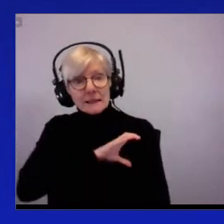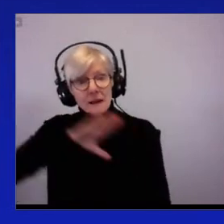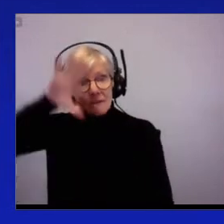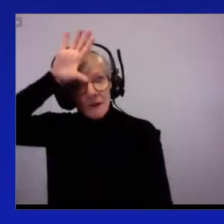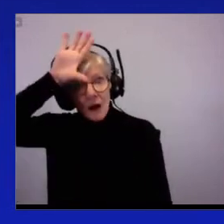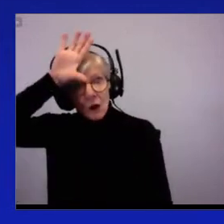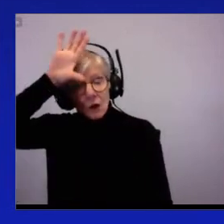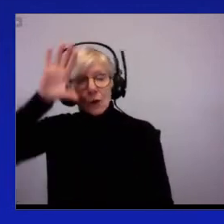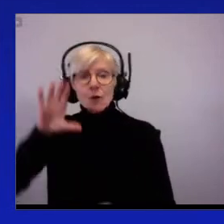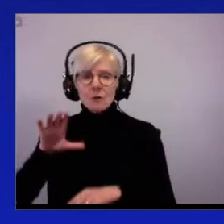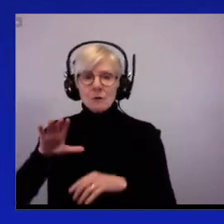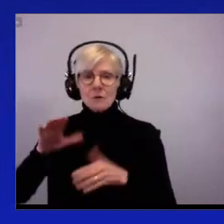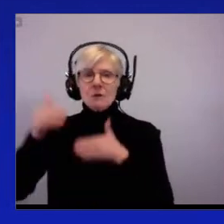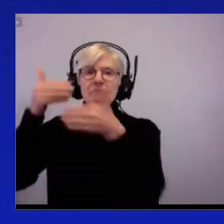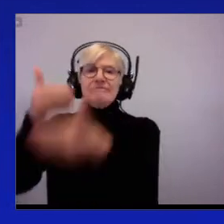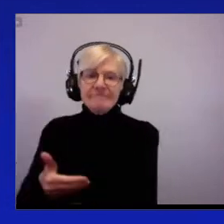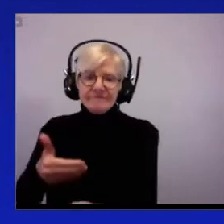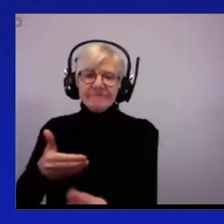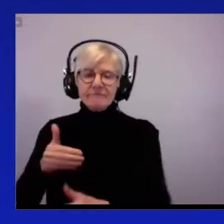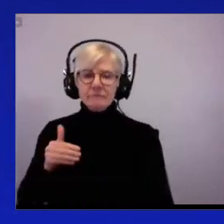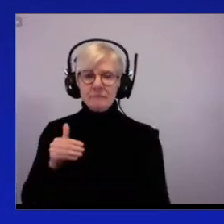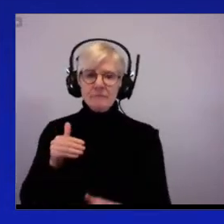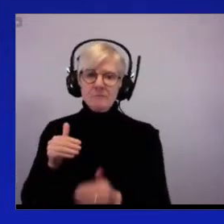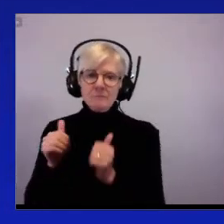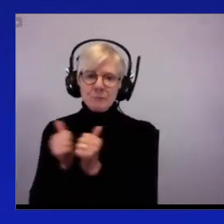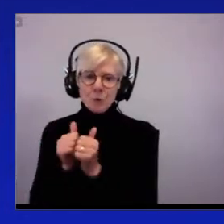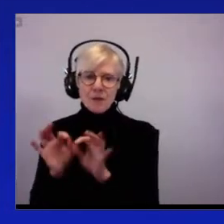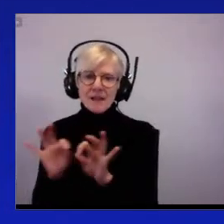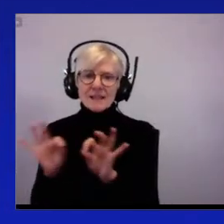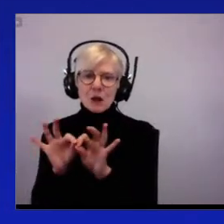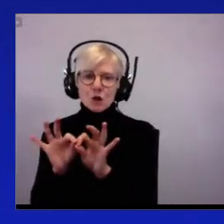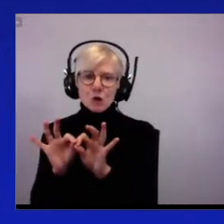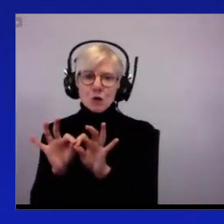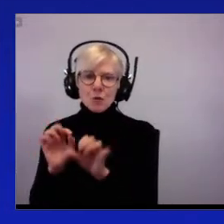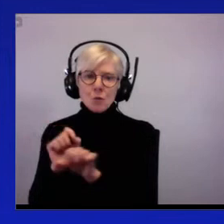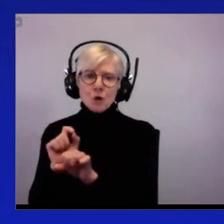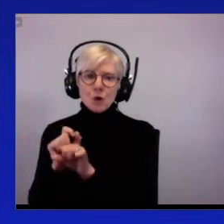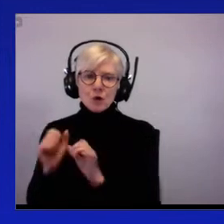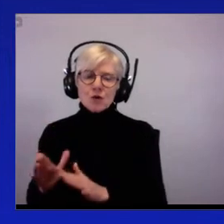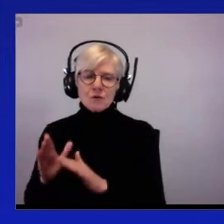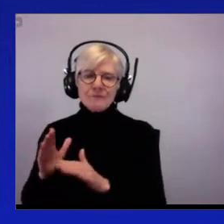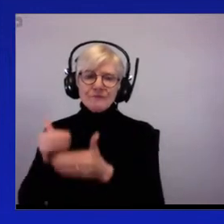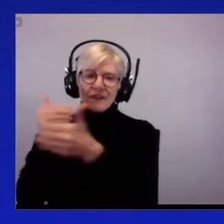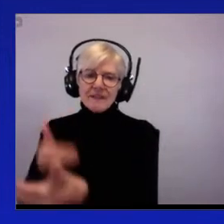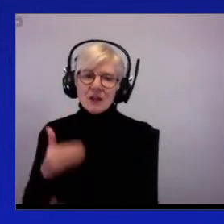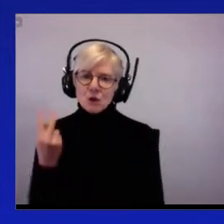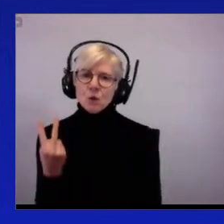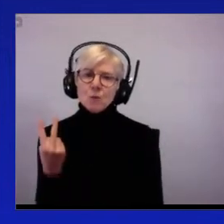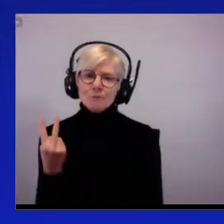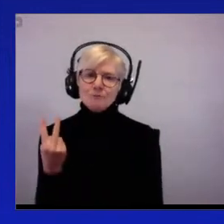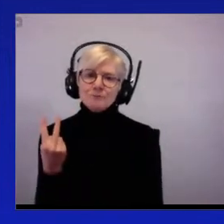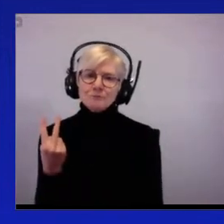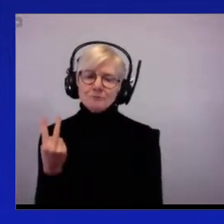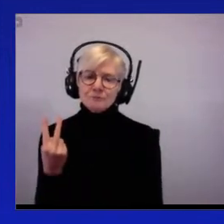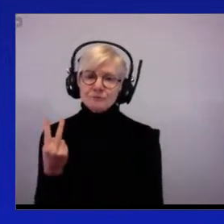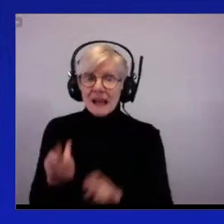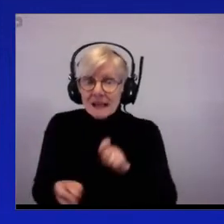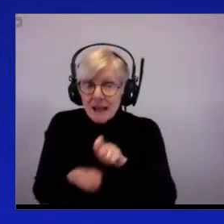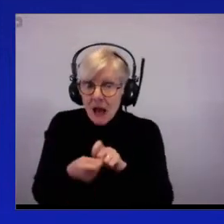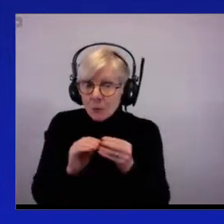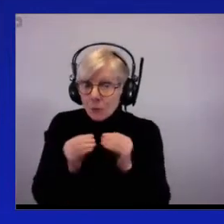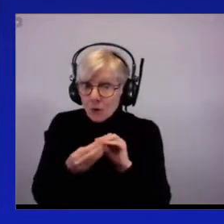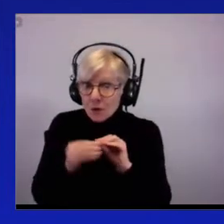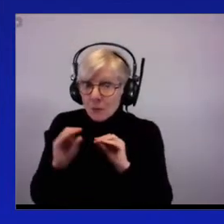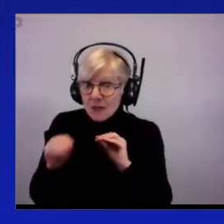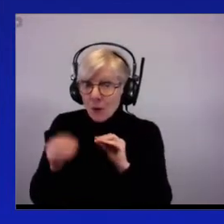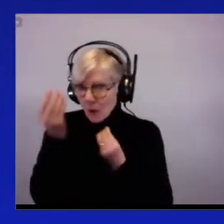they come in phase 2 with the essential workers later on, as you saw in the presentation. So I can get you, I'll follow up with you, Councillor, with those exact numbers.